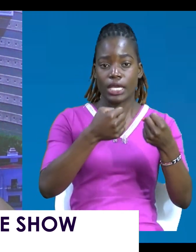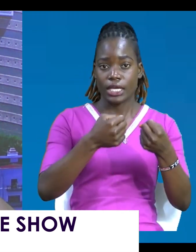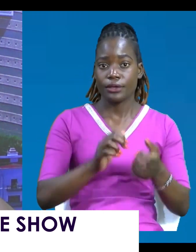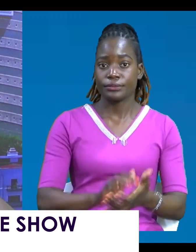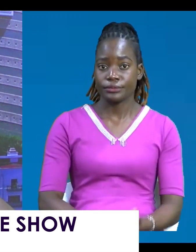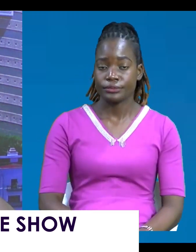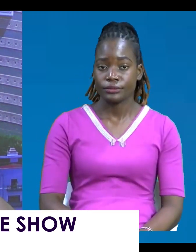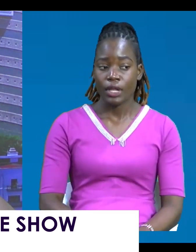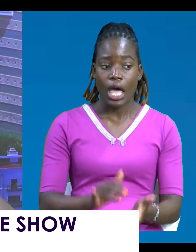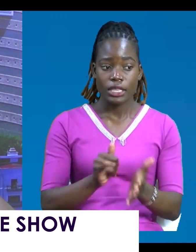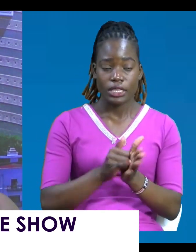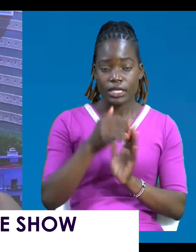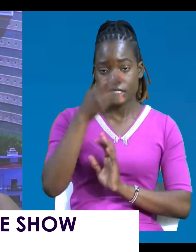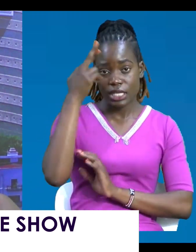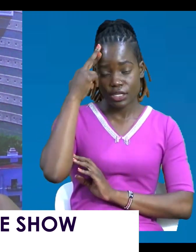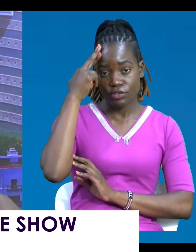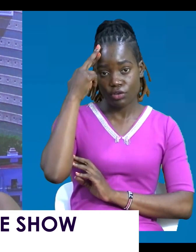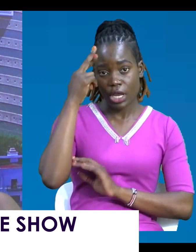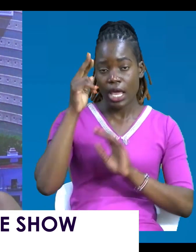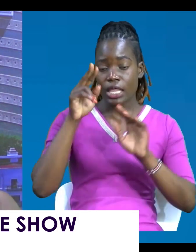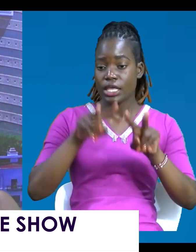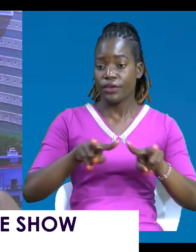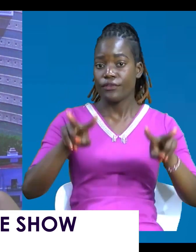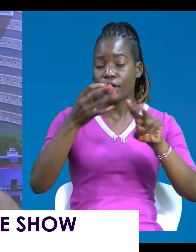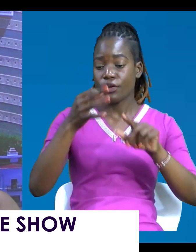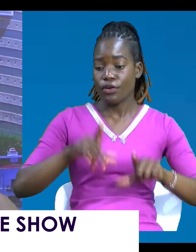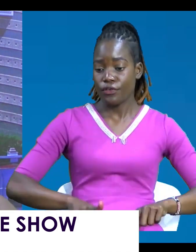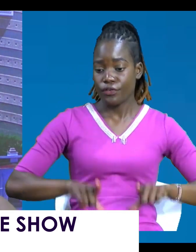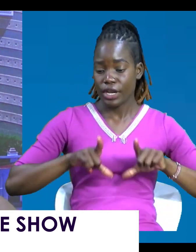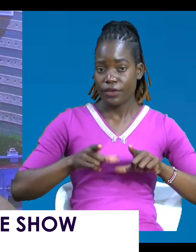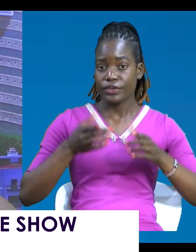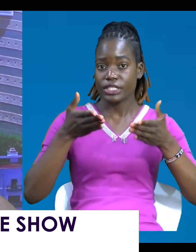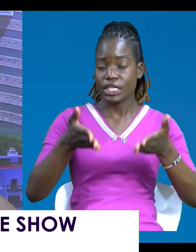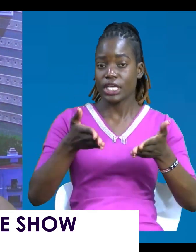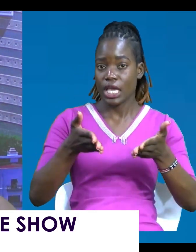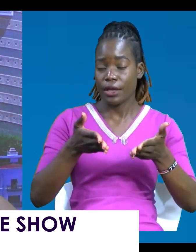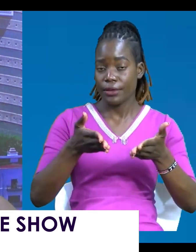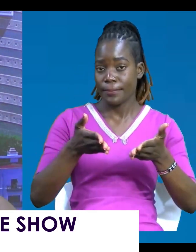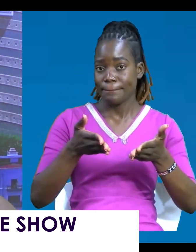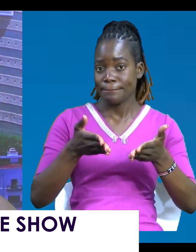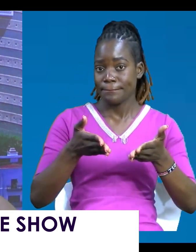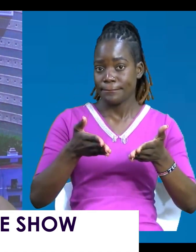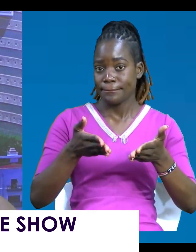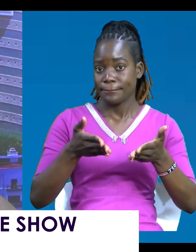strife. That is why the Treasures of Life is here. The Treasures of Life show